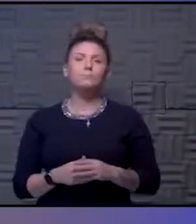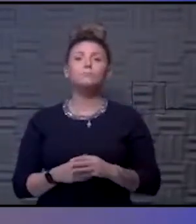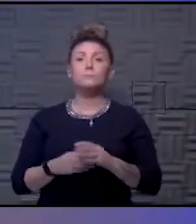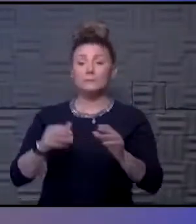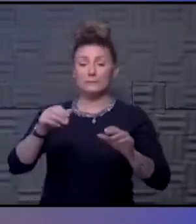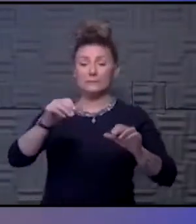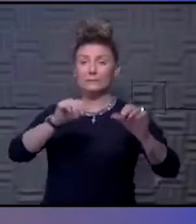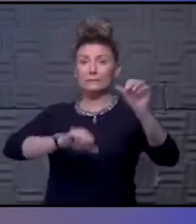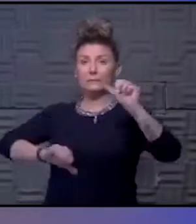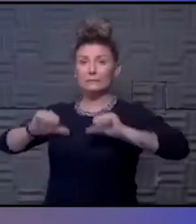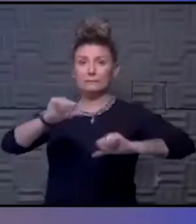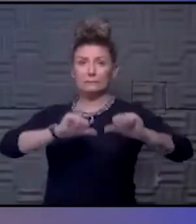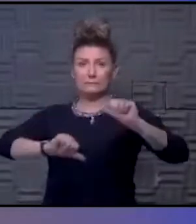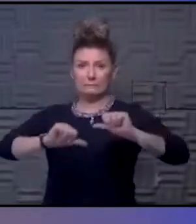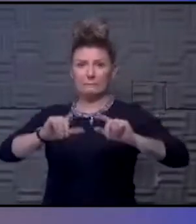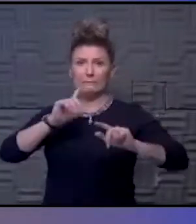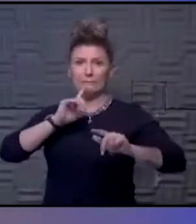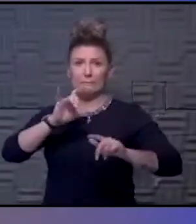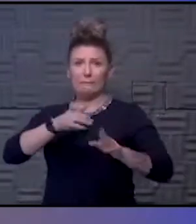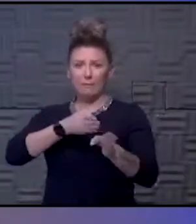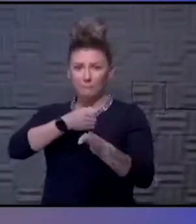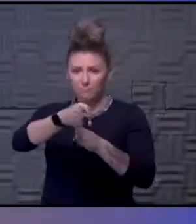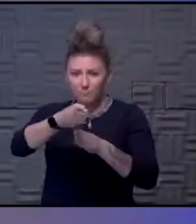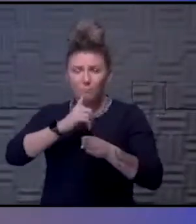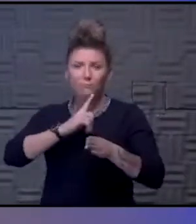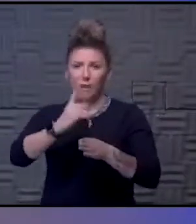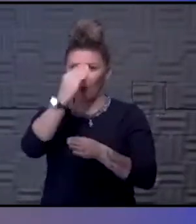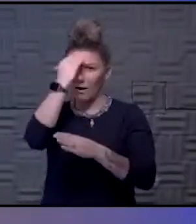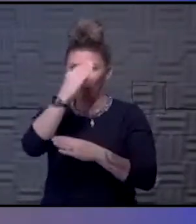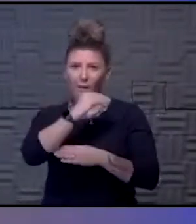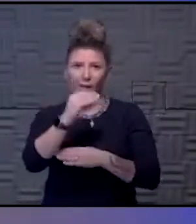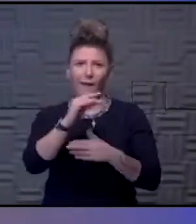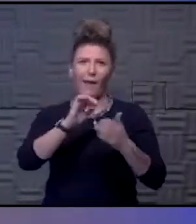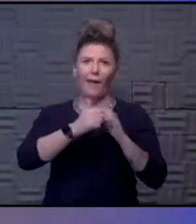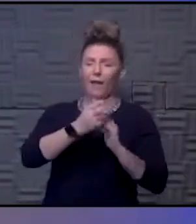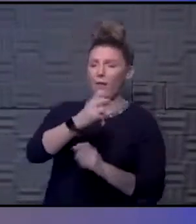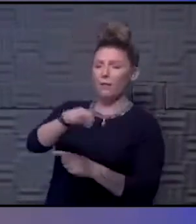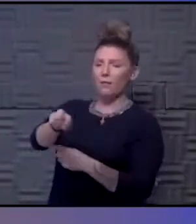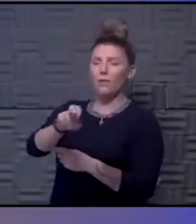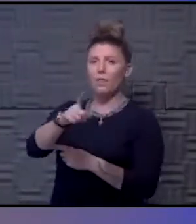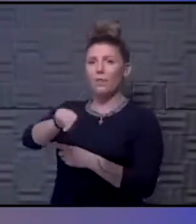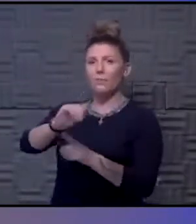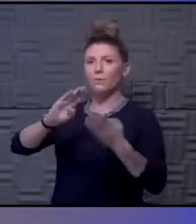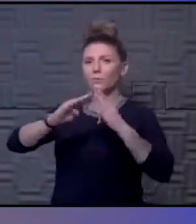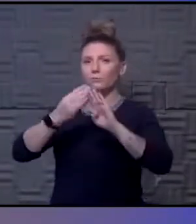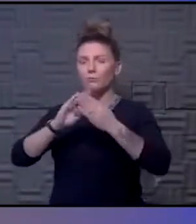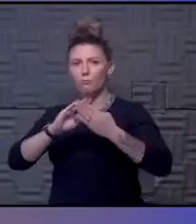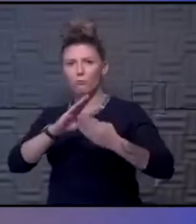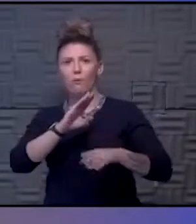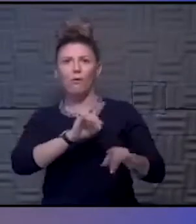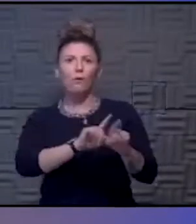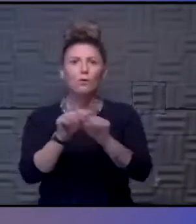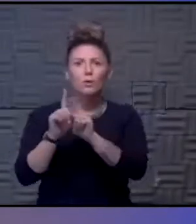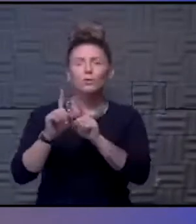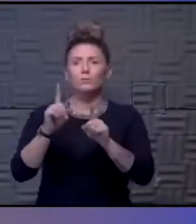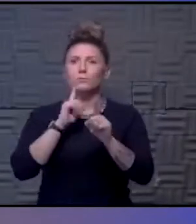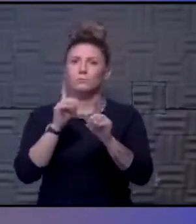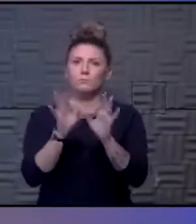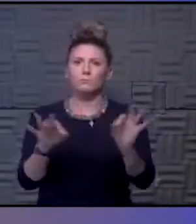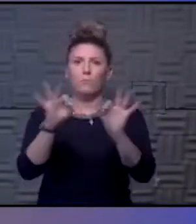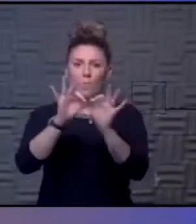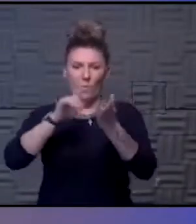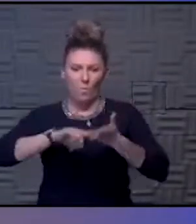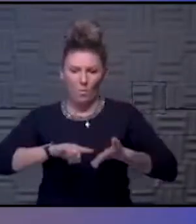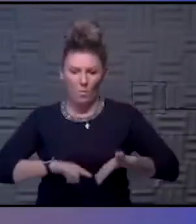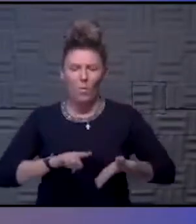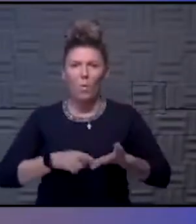scientific knowledge of how to bring these tests into the appropriate communities, but then also having that be pragmatic research, where while we're actually